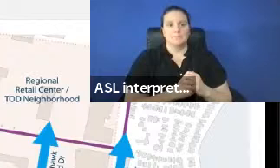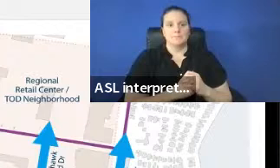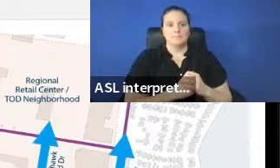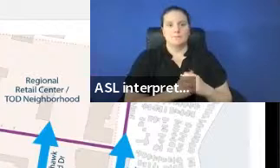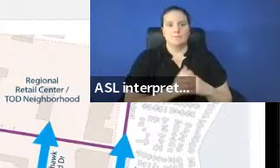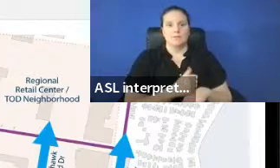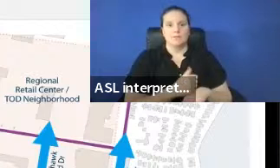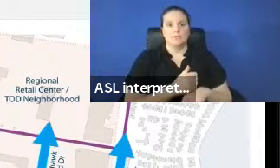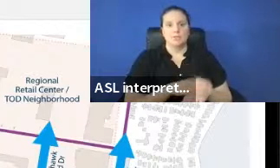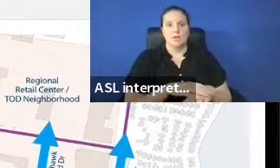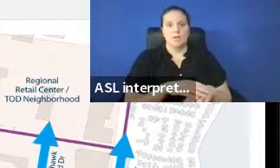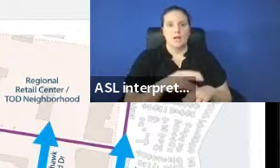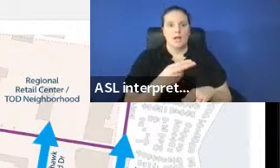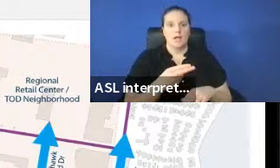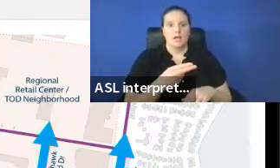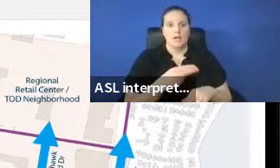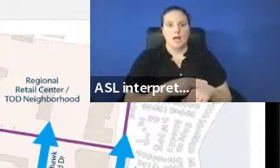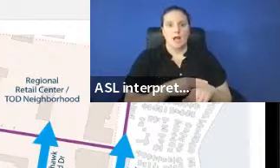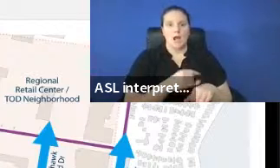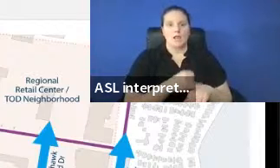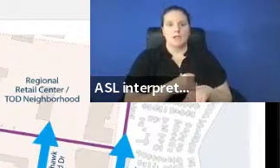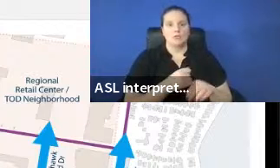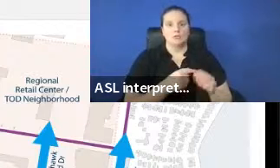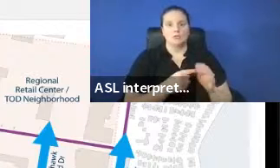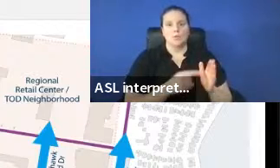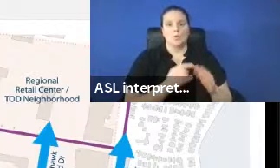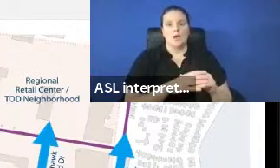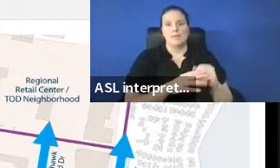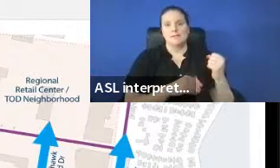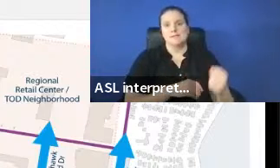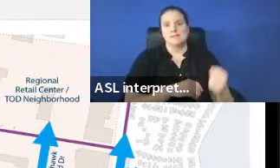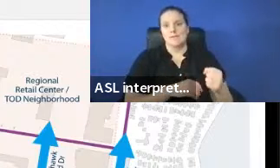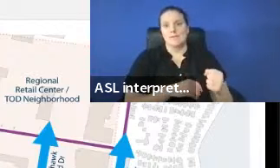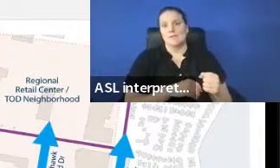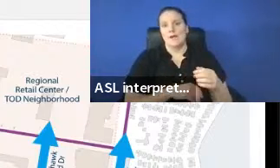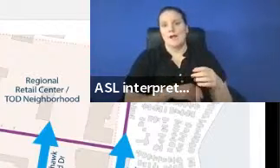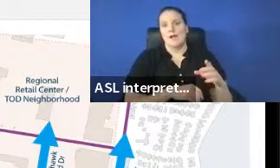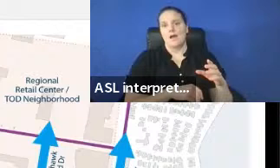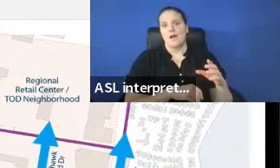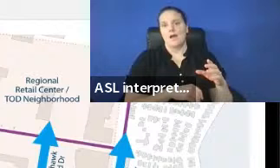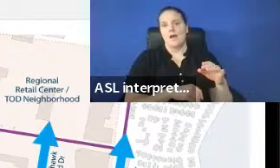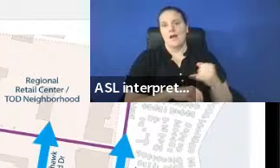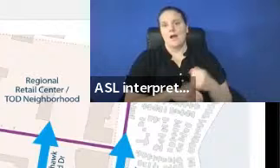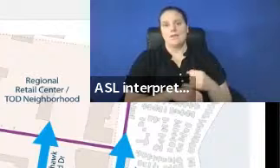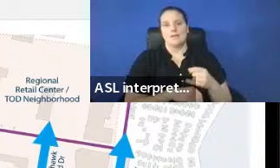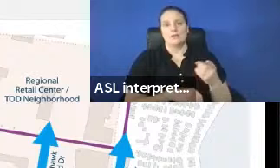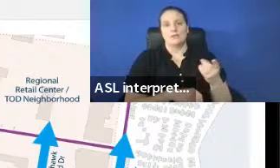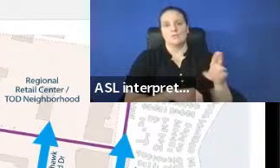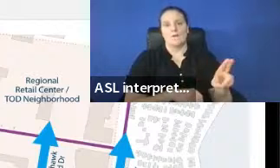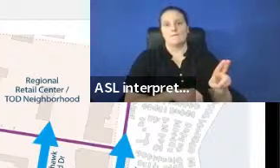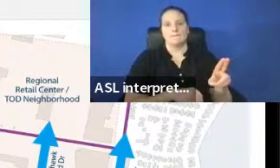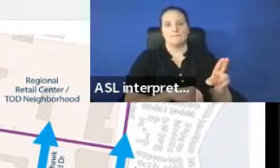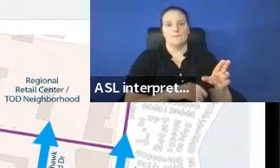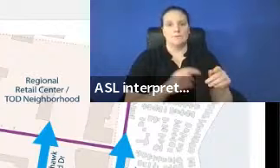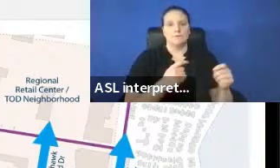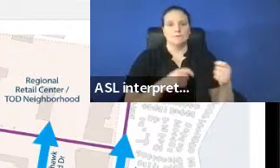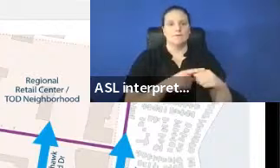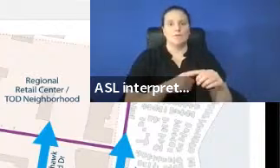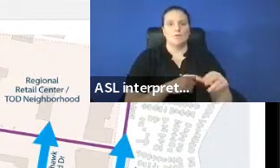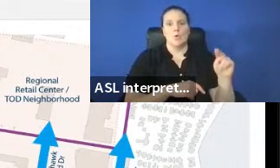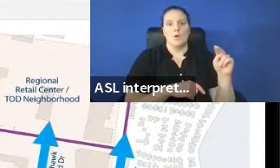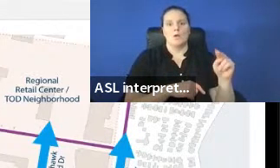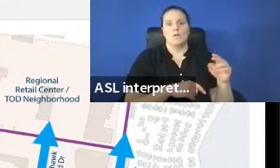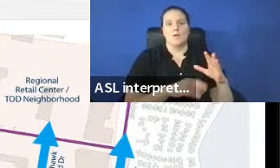Hayden Island is shown on the south side of Tomahawk Island Drive rather than the north side in option 2.